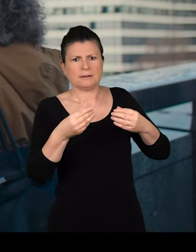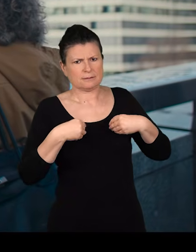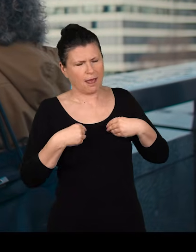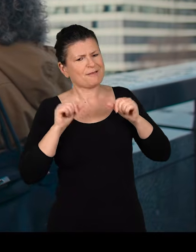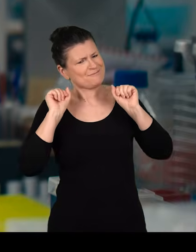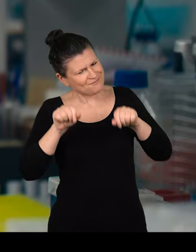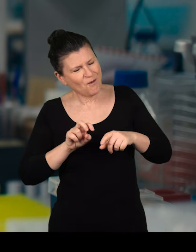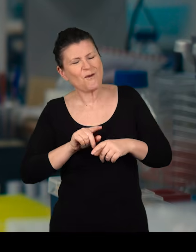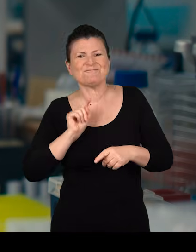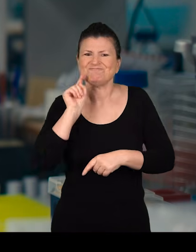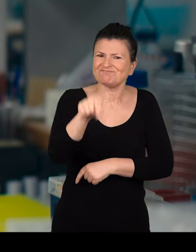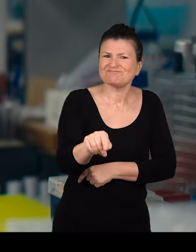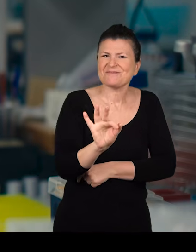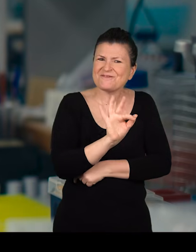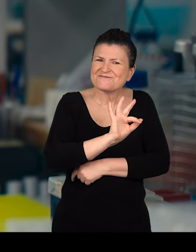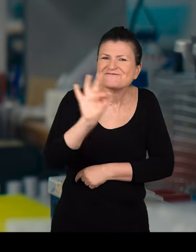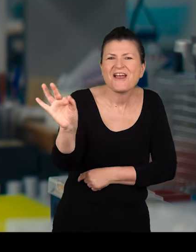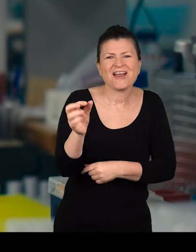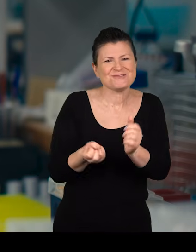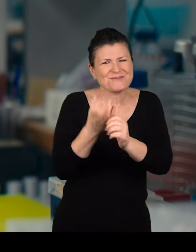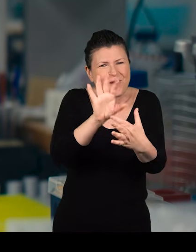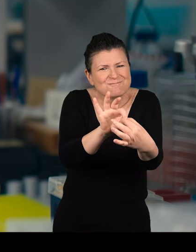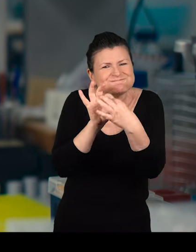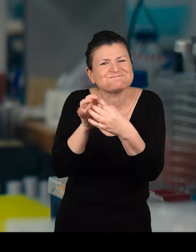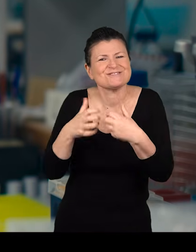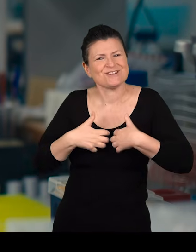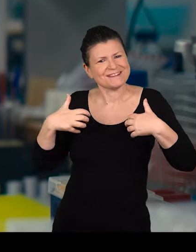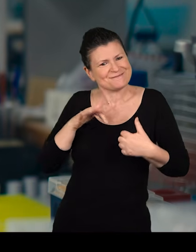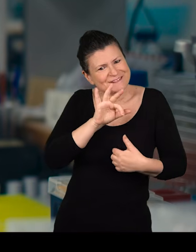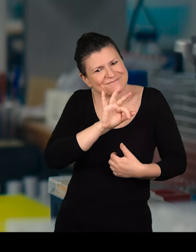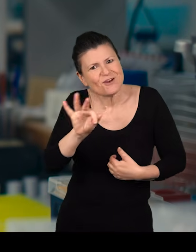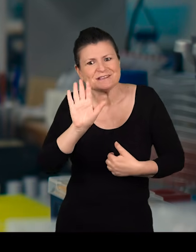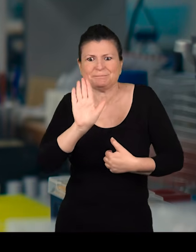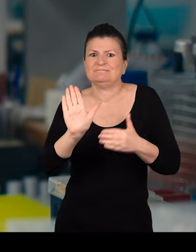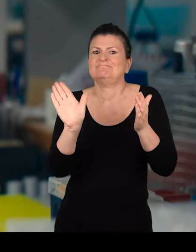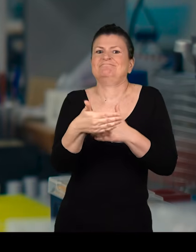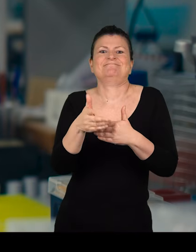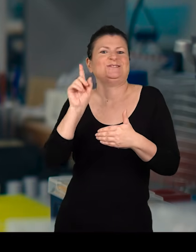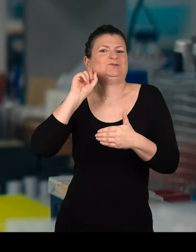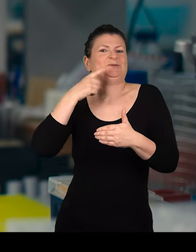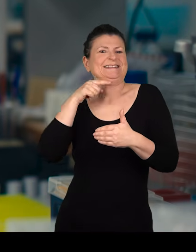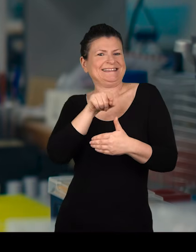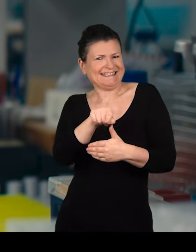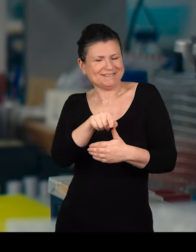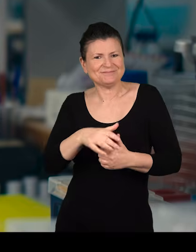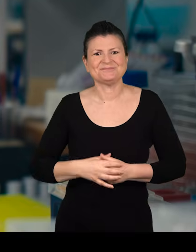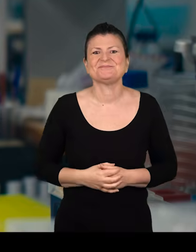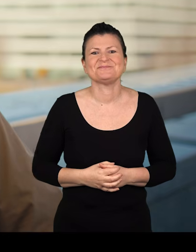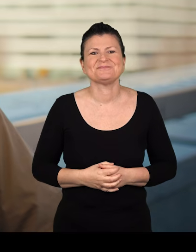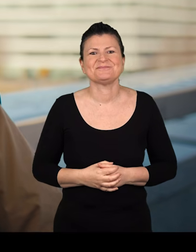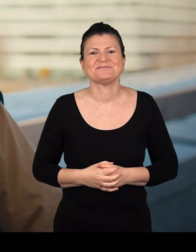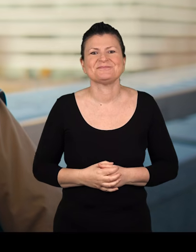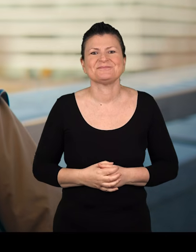partly because it means that I can spend more time in France. I can build some collaborations with French scientists working in this